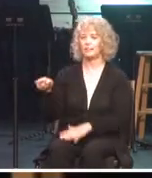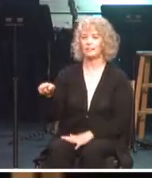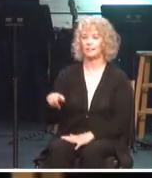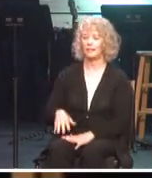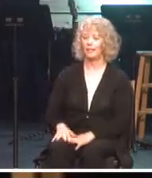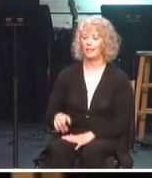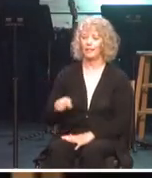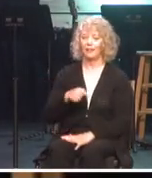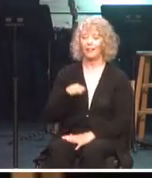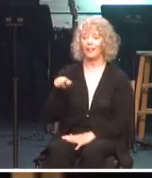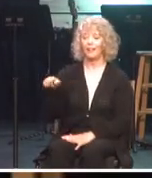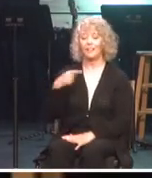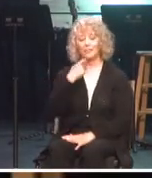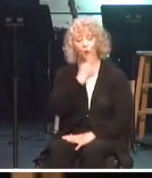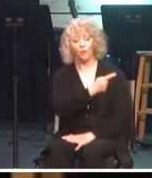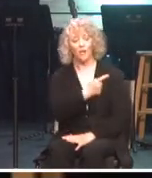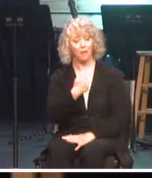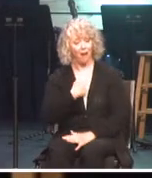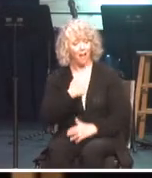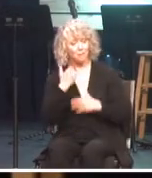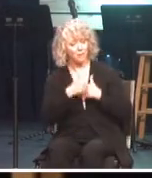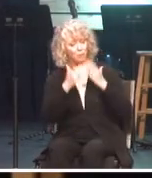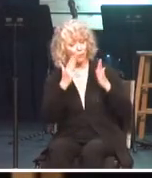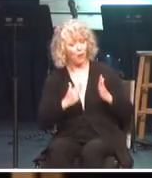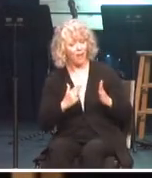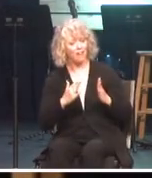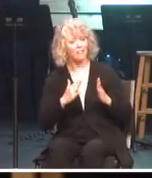because he said, I am the bread that came down out of heaven.